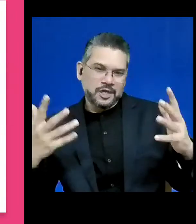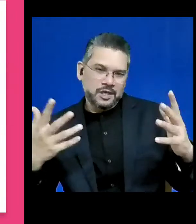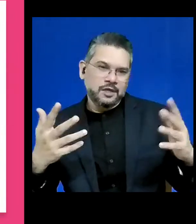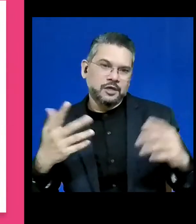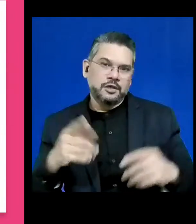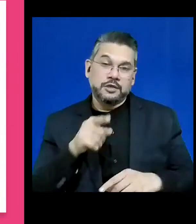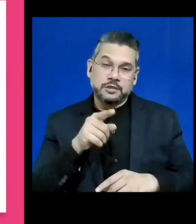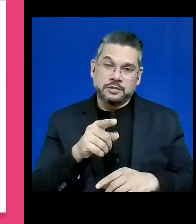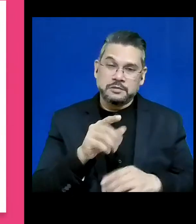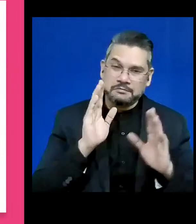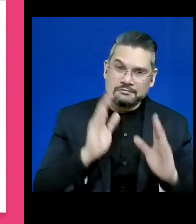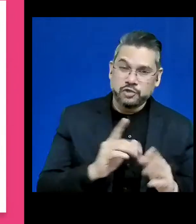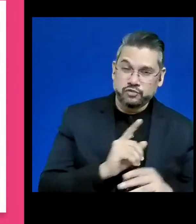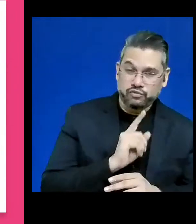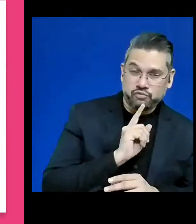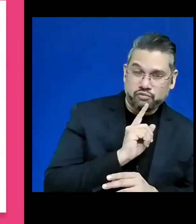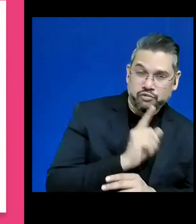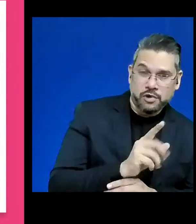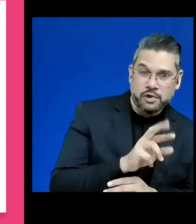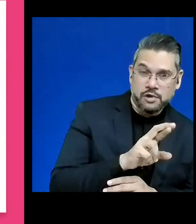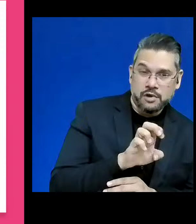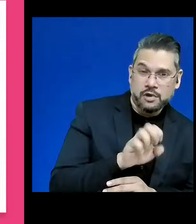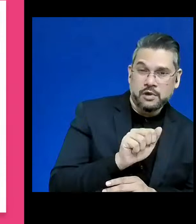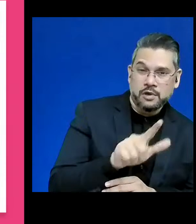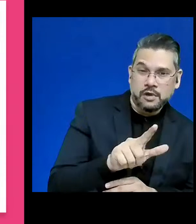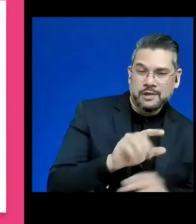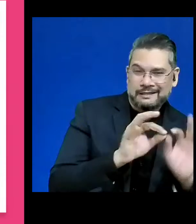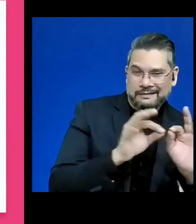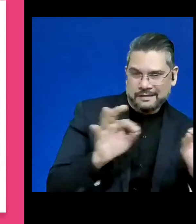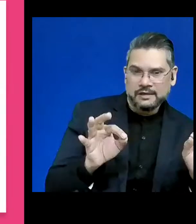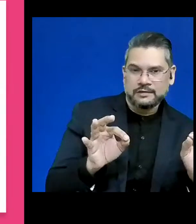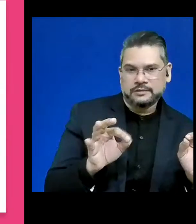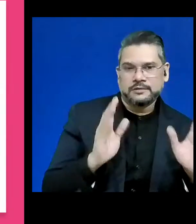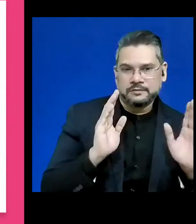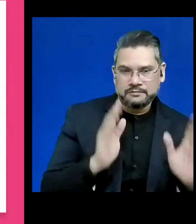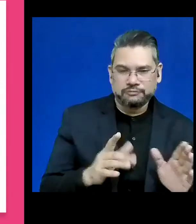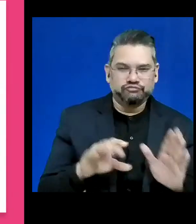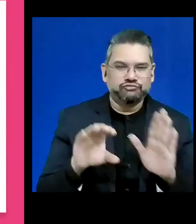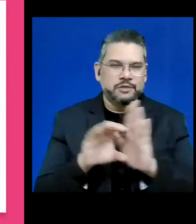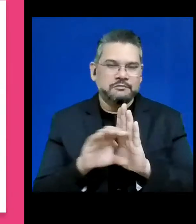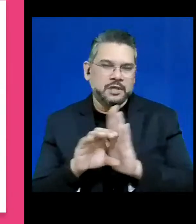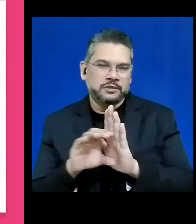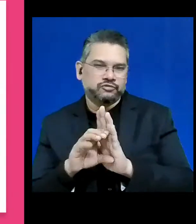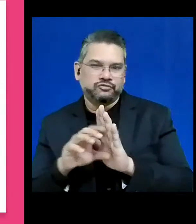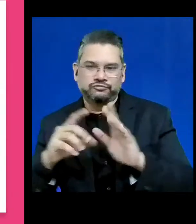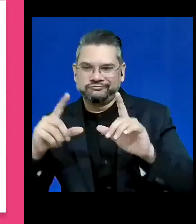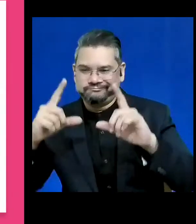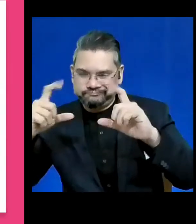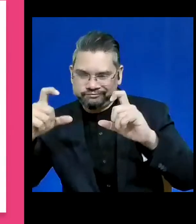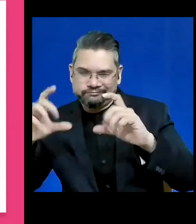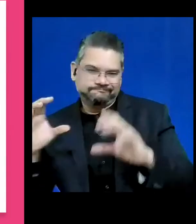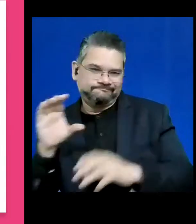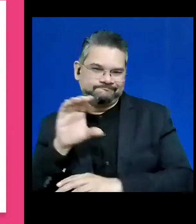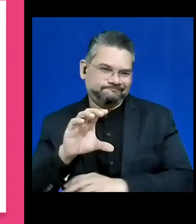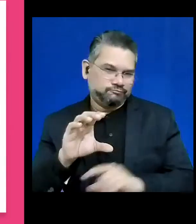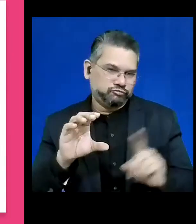text, and you should always be modifying the style with CSS.